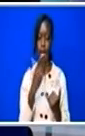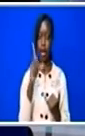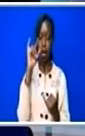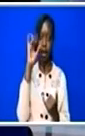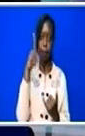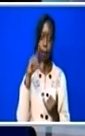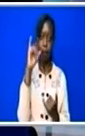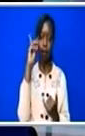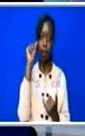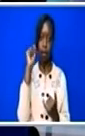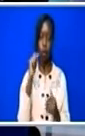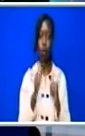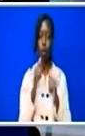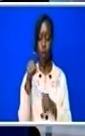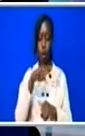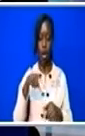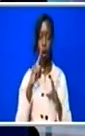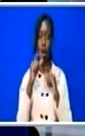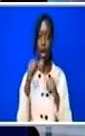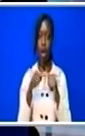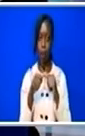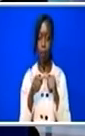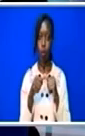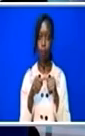talking about, okay? The lipids that we are